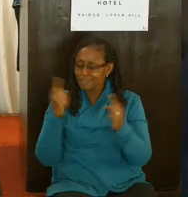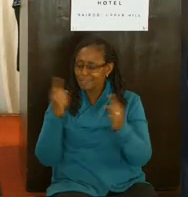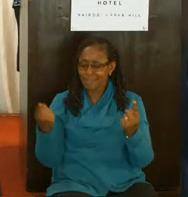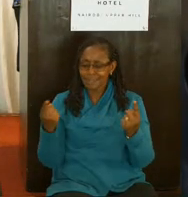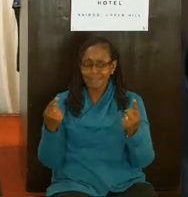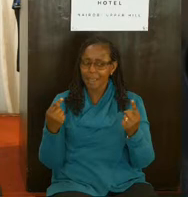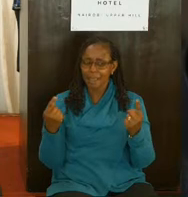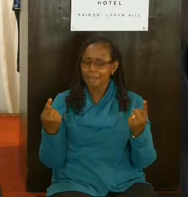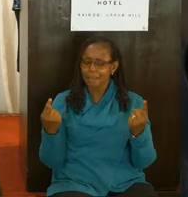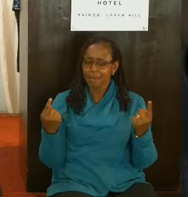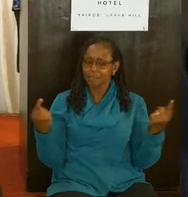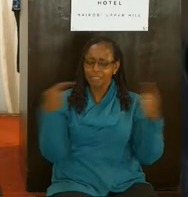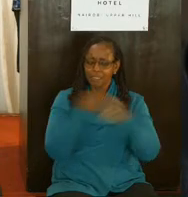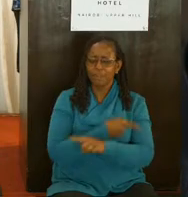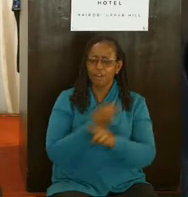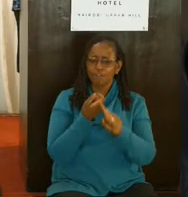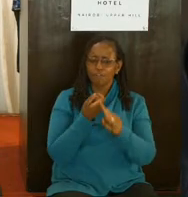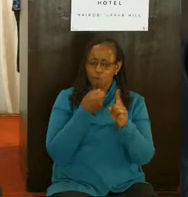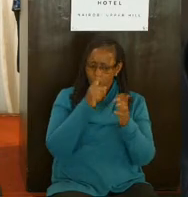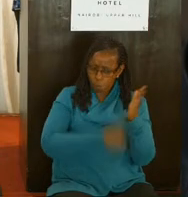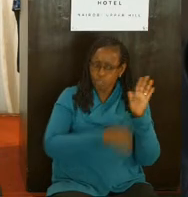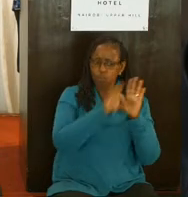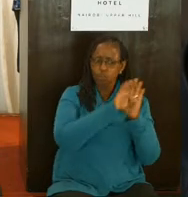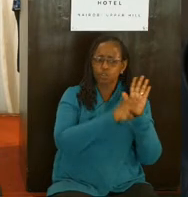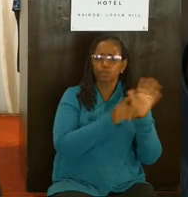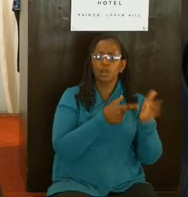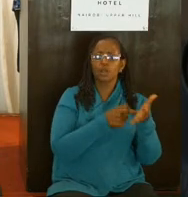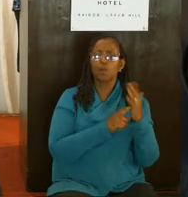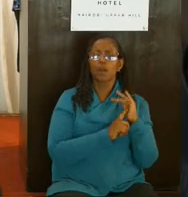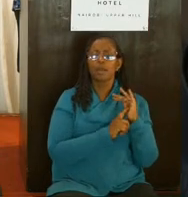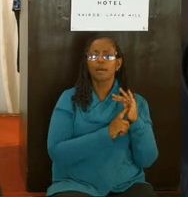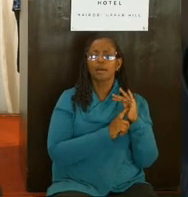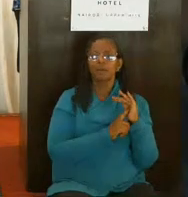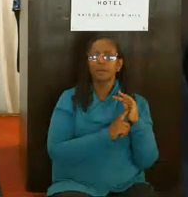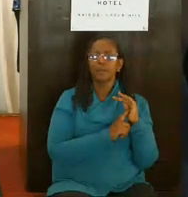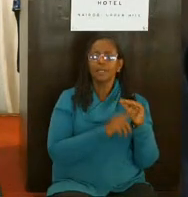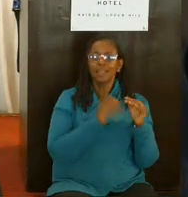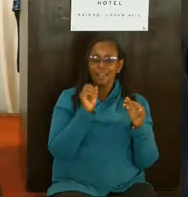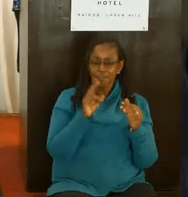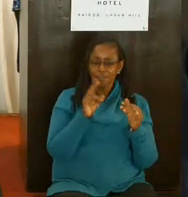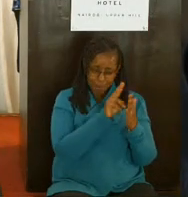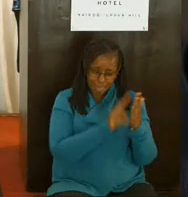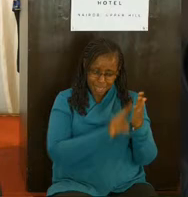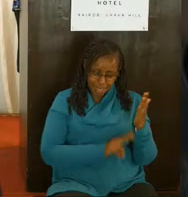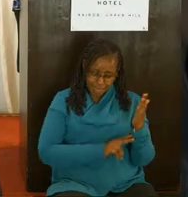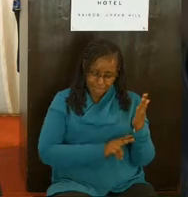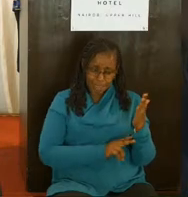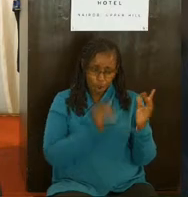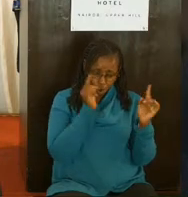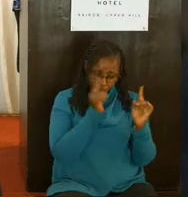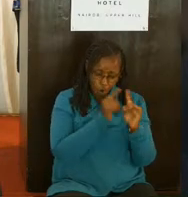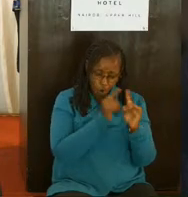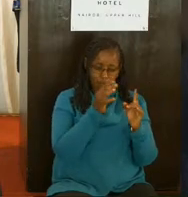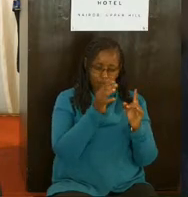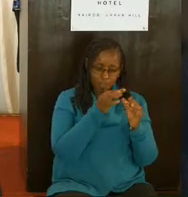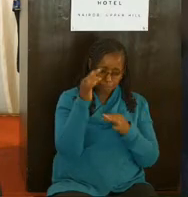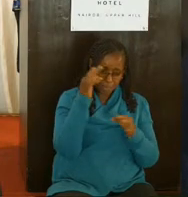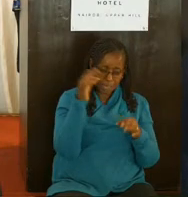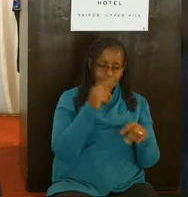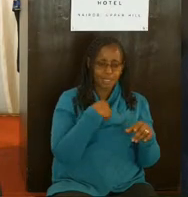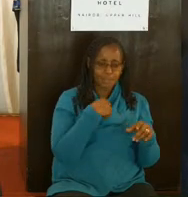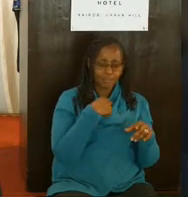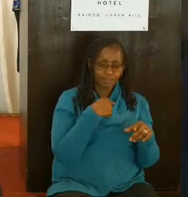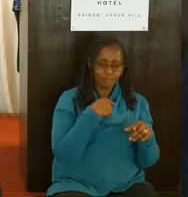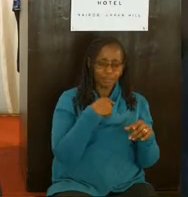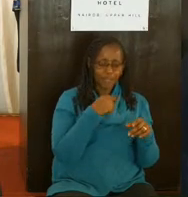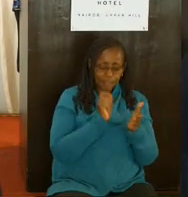the Constitution uh because when you read the spirit and even the writing of uh you know